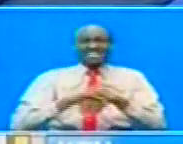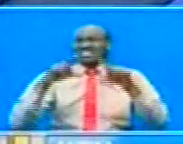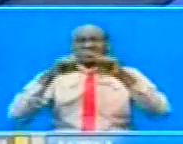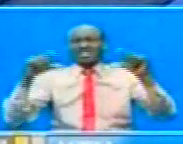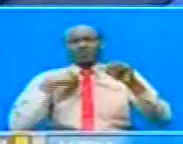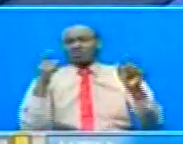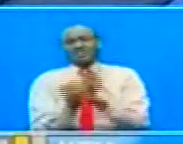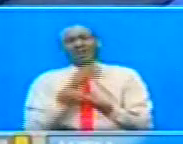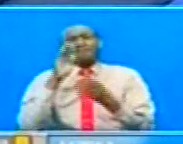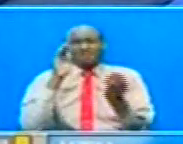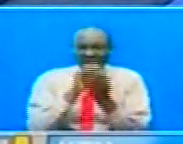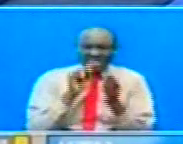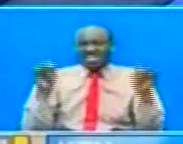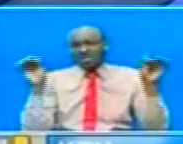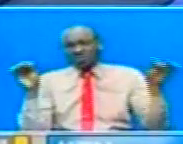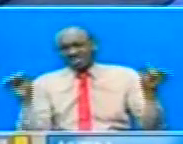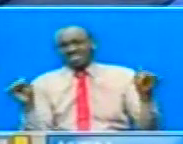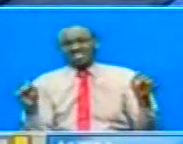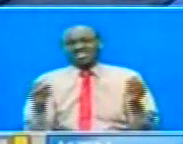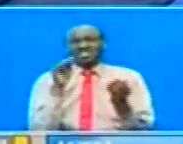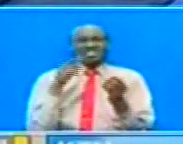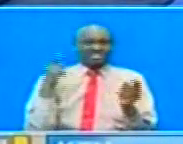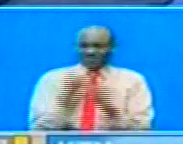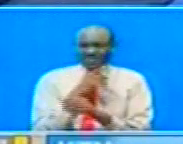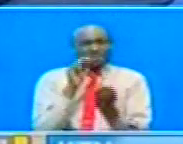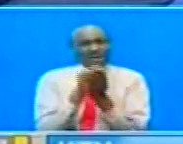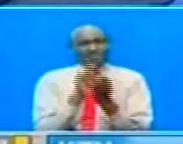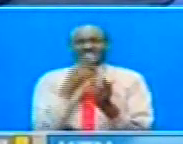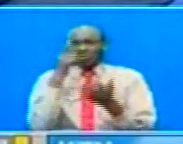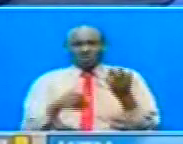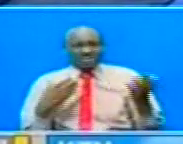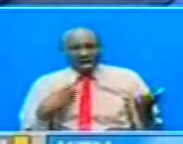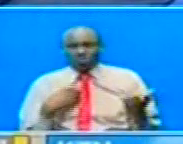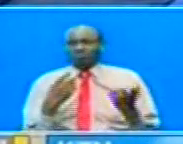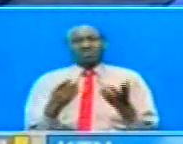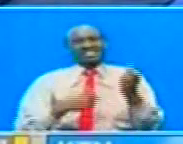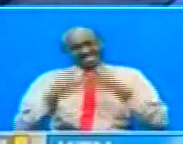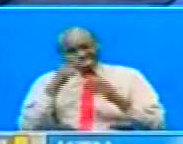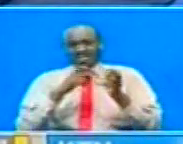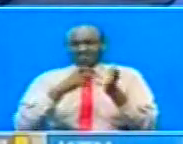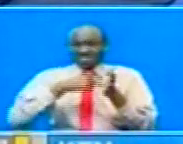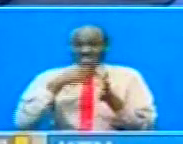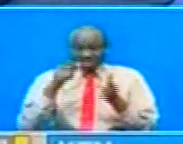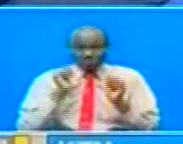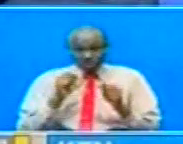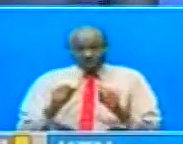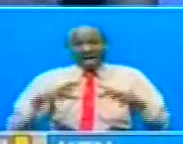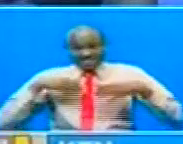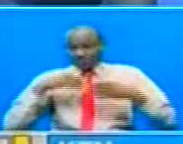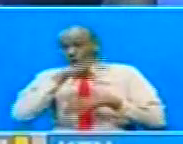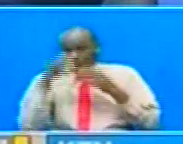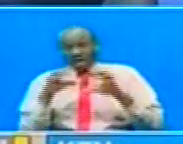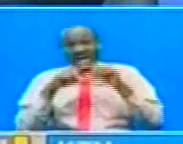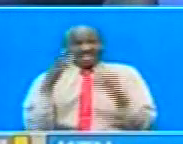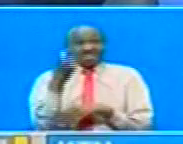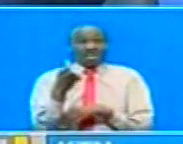banks, KCB, Equity, and the concern really is on the point of sale machines. Will they be compatible with all the cards? That is the